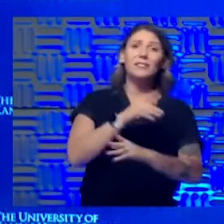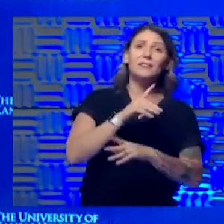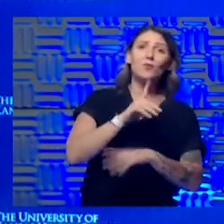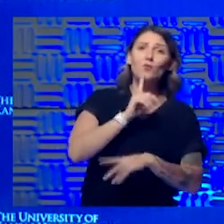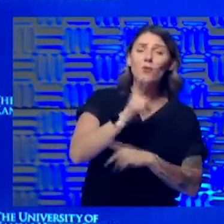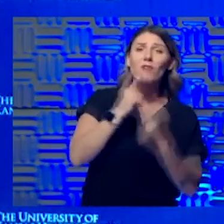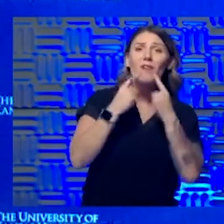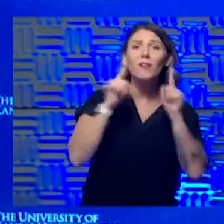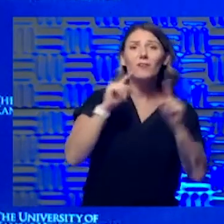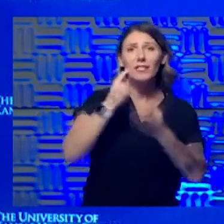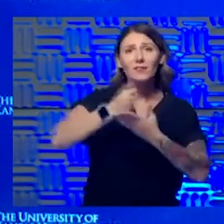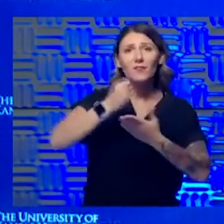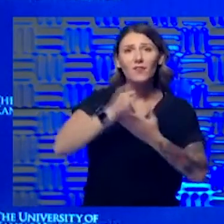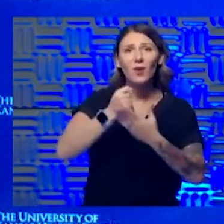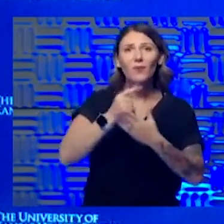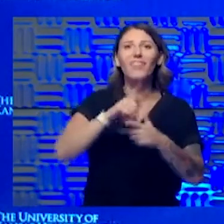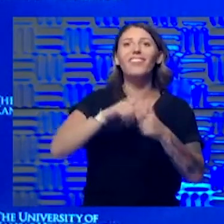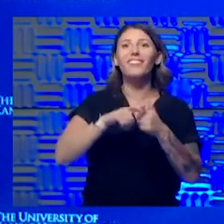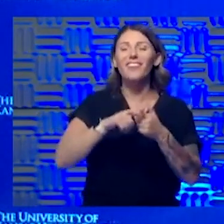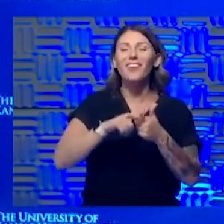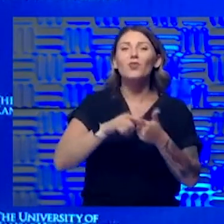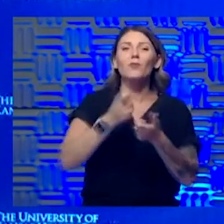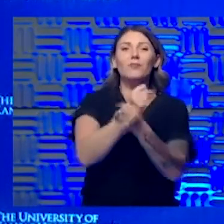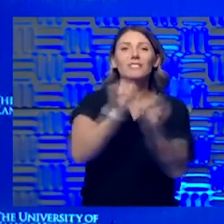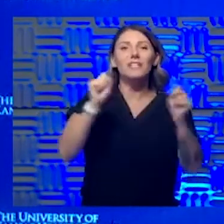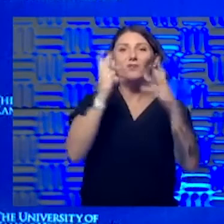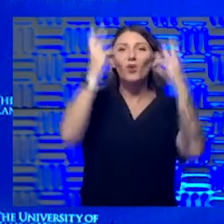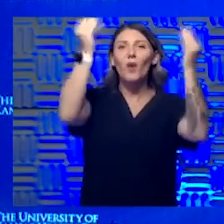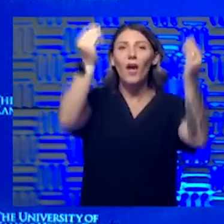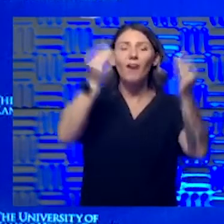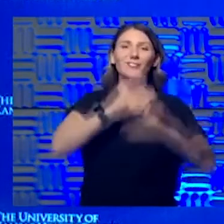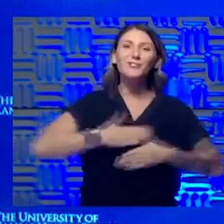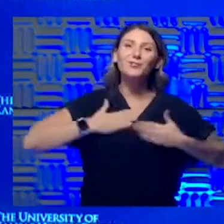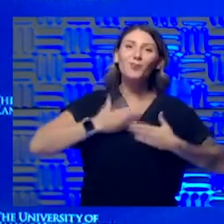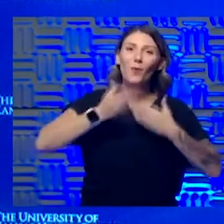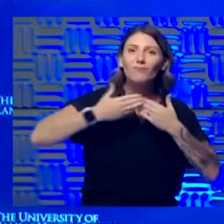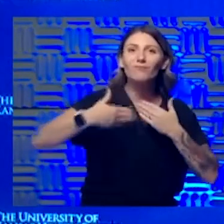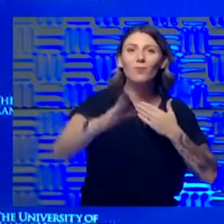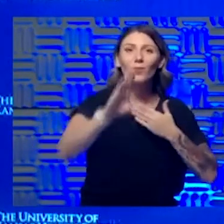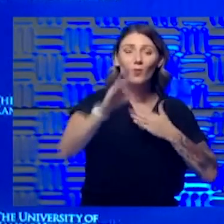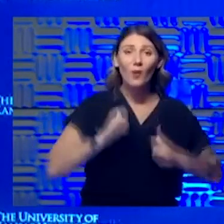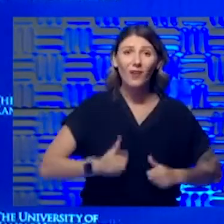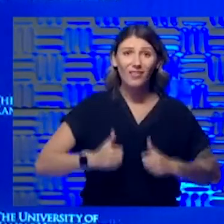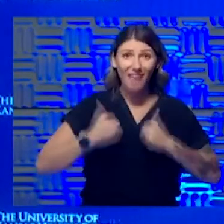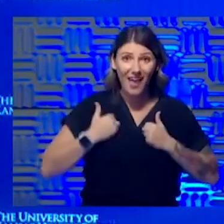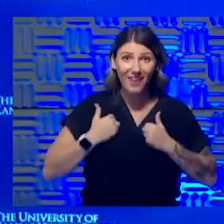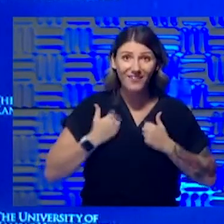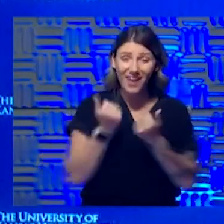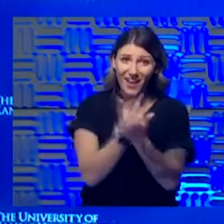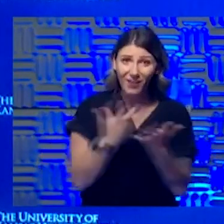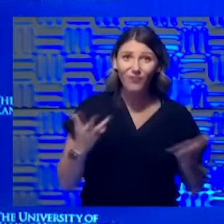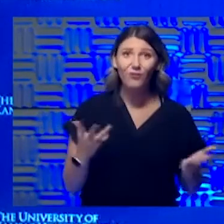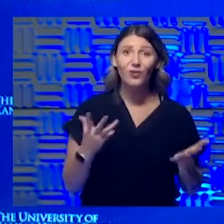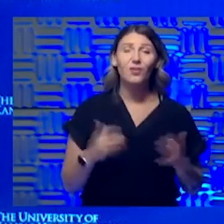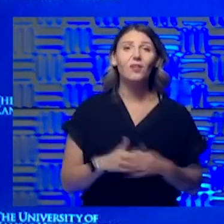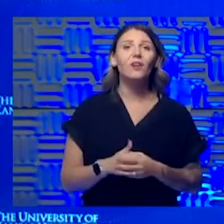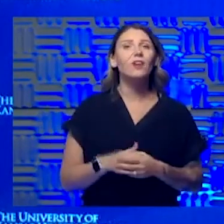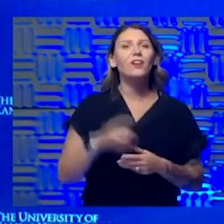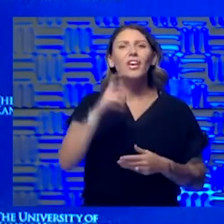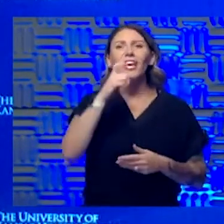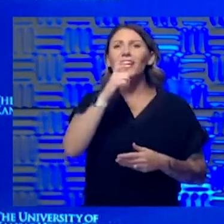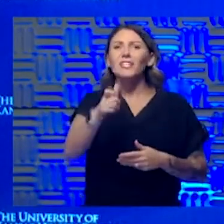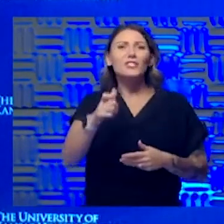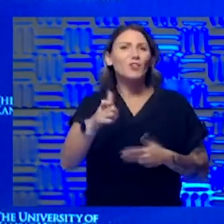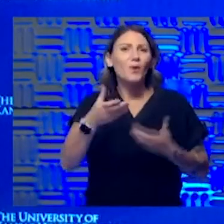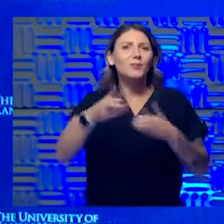really safe to go back out and enjoy the rest of your life and all that your life can give you. And don't shortchange